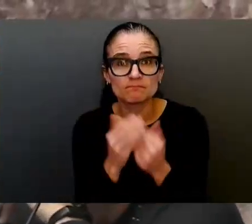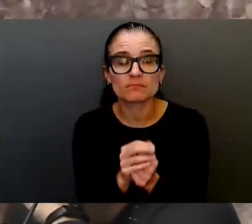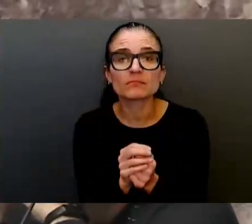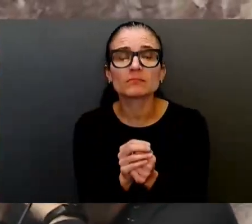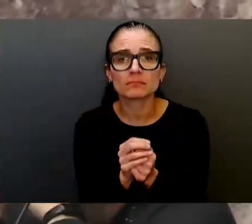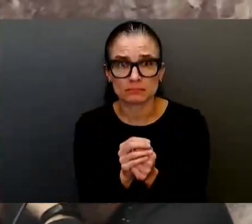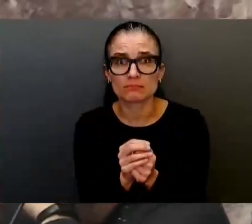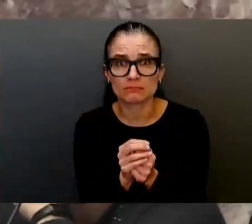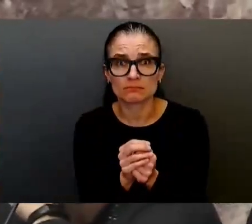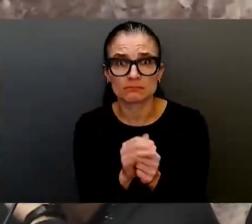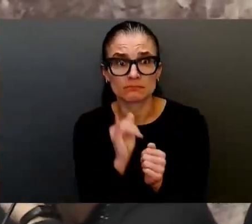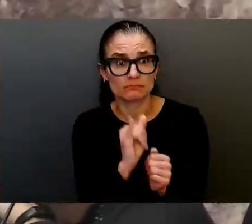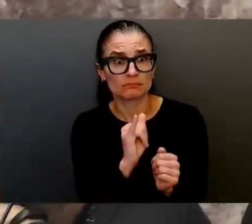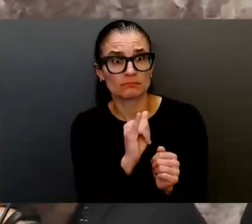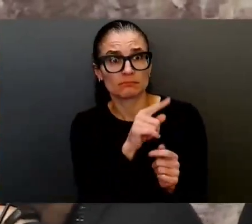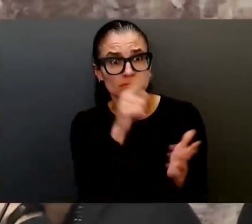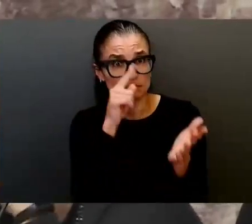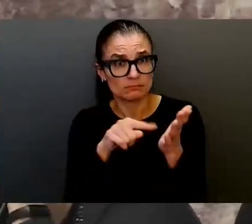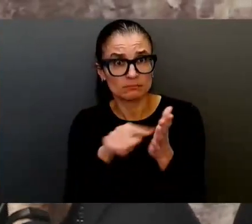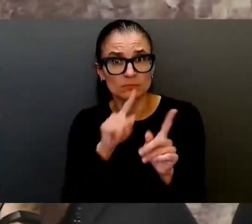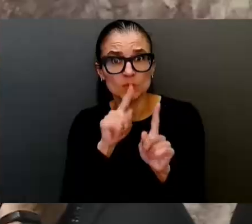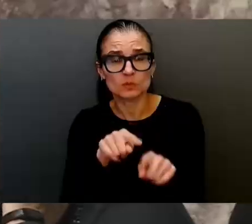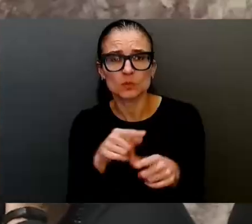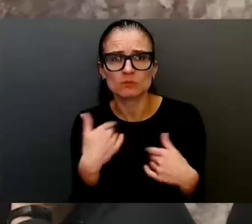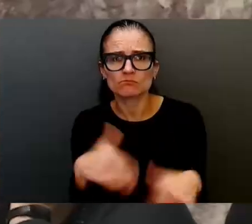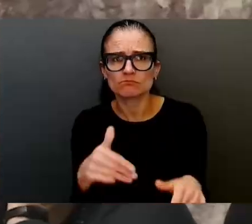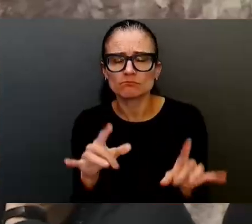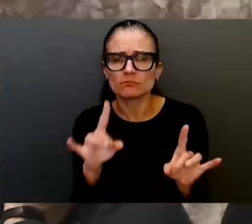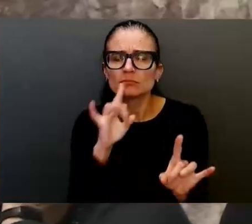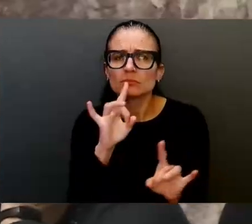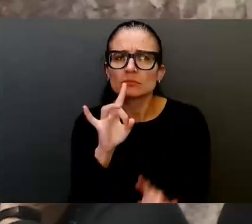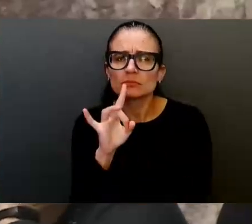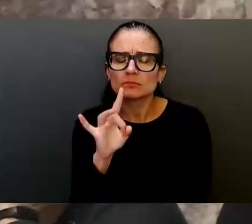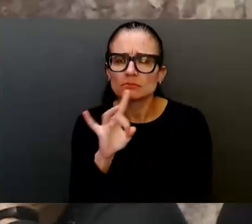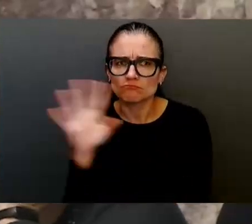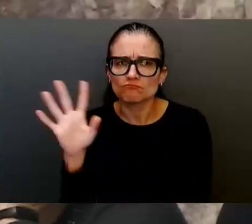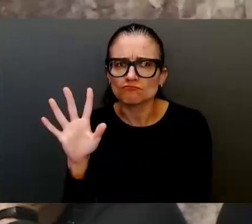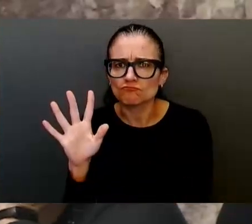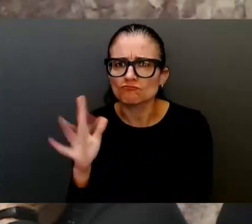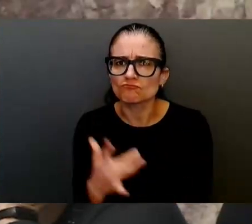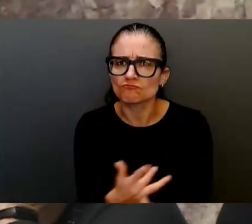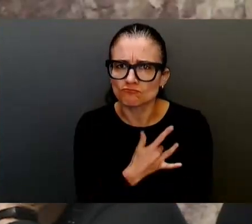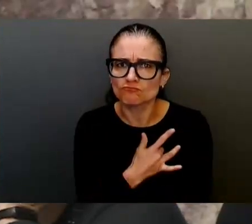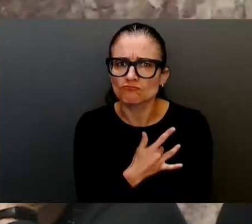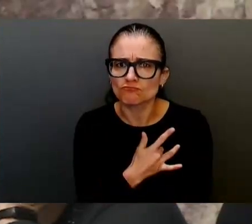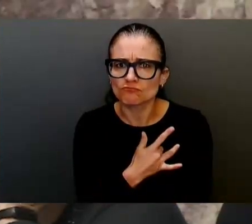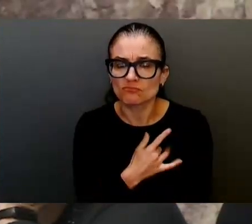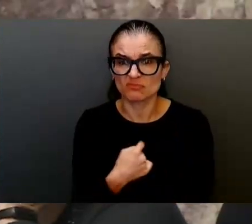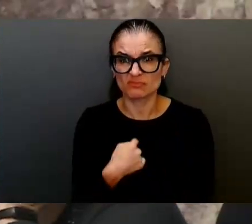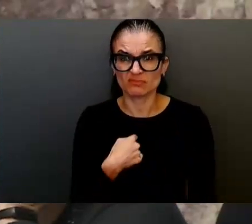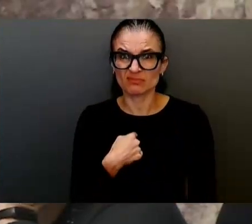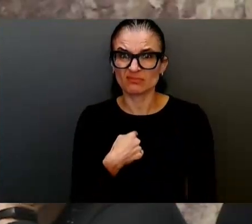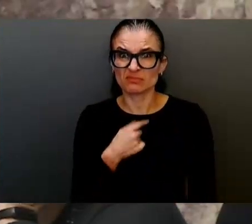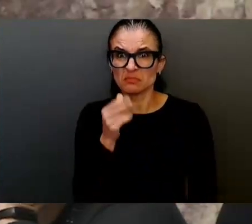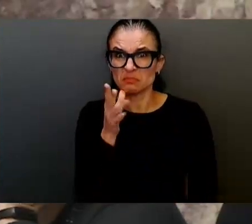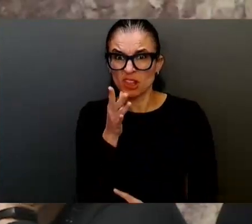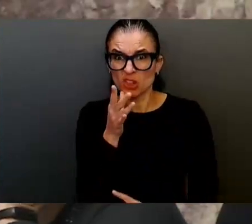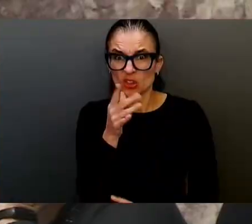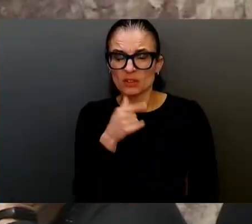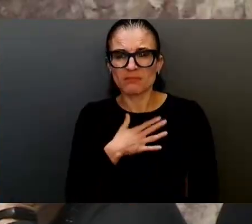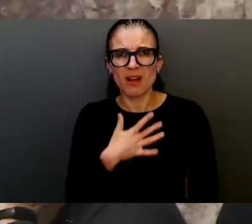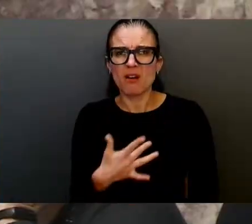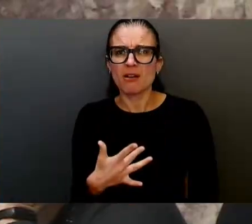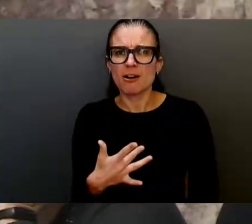young people, my heart goes out to any family that experiences a young person that's having